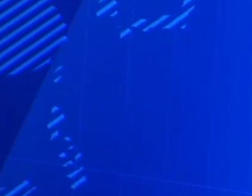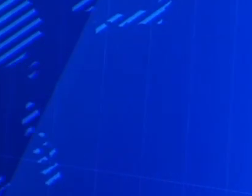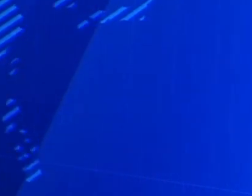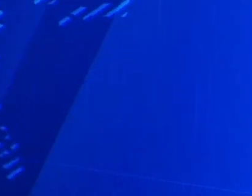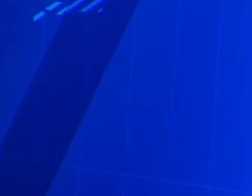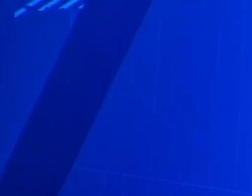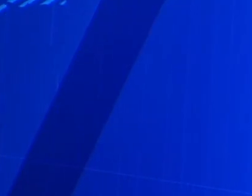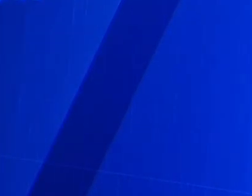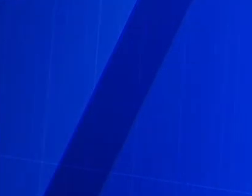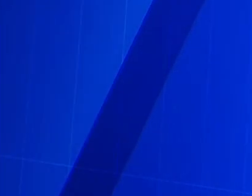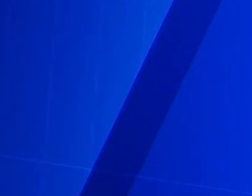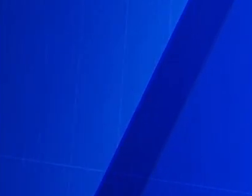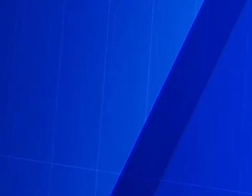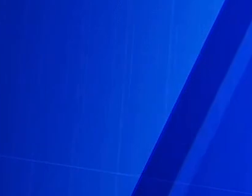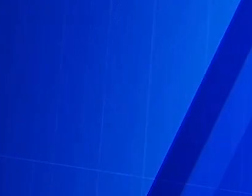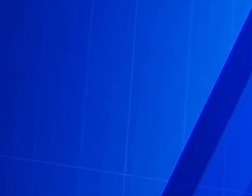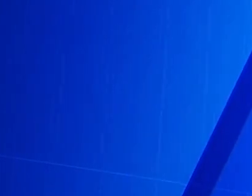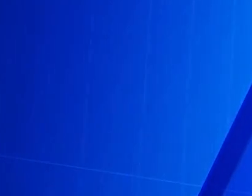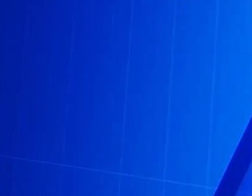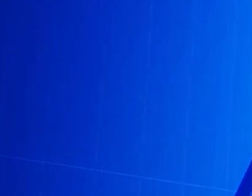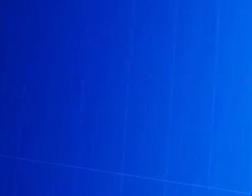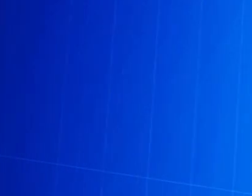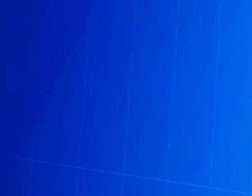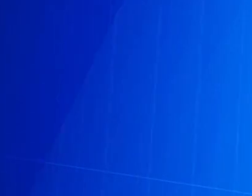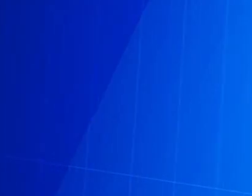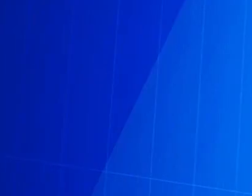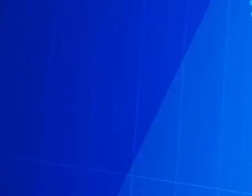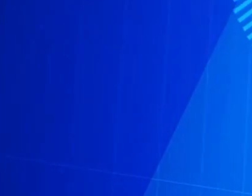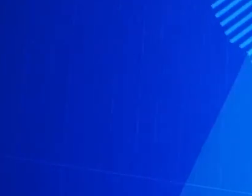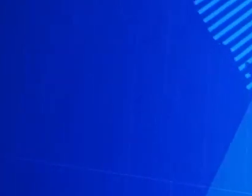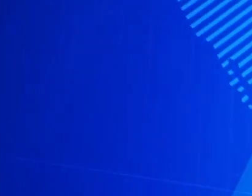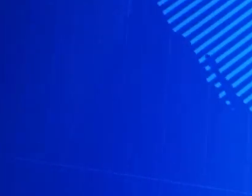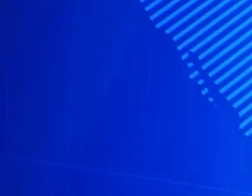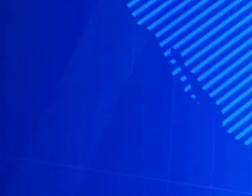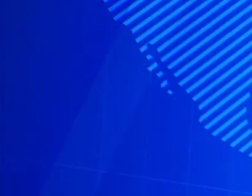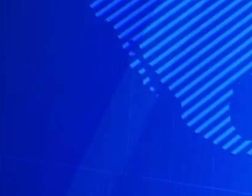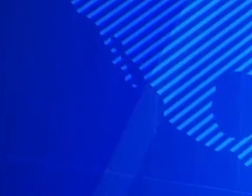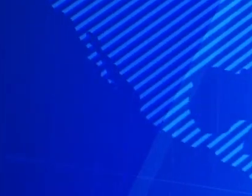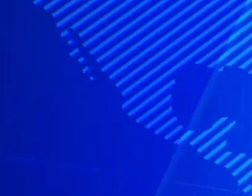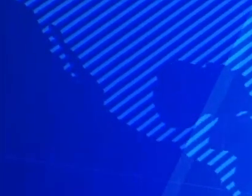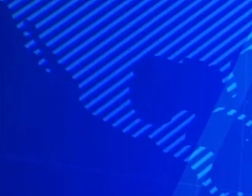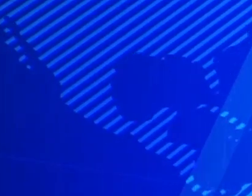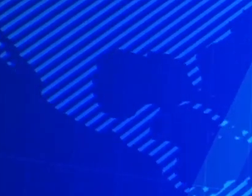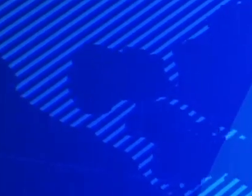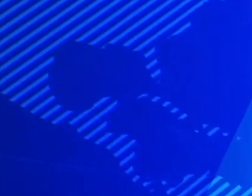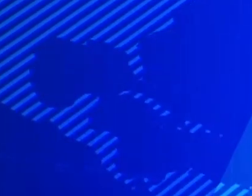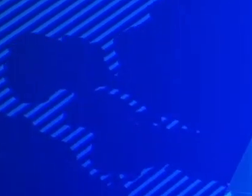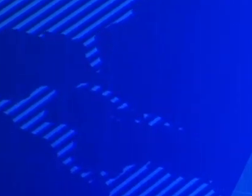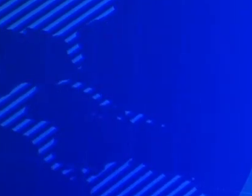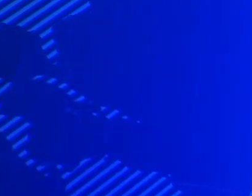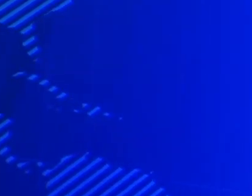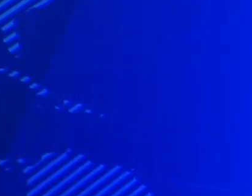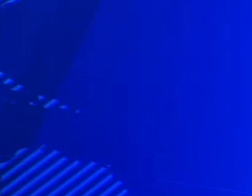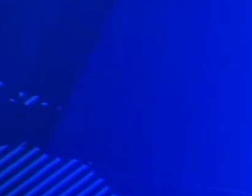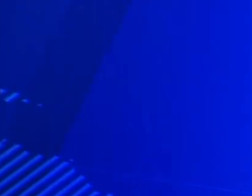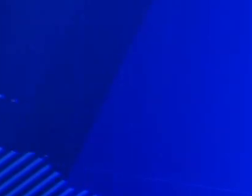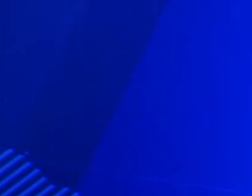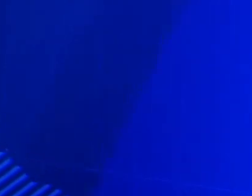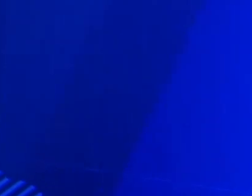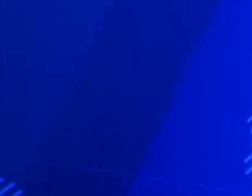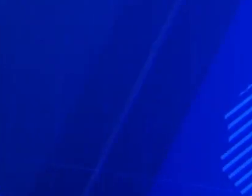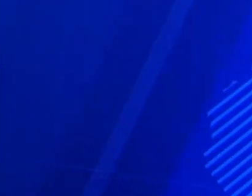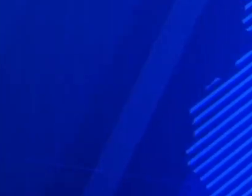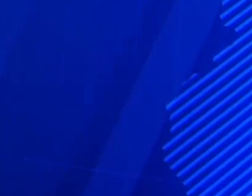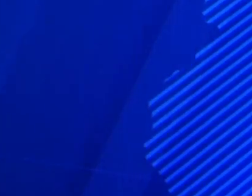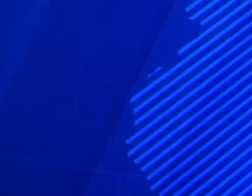Phillips said the inability to collect revenue is compromising the capacity of the PAJ to provide the required